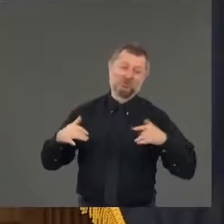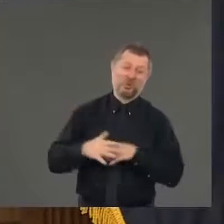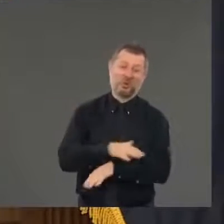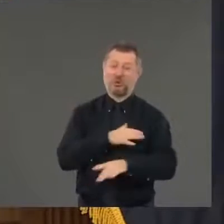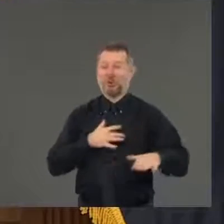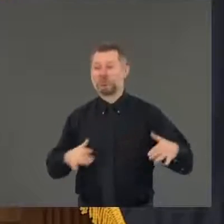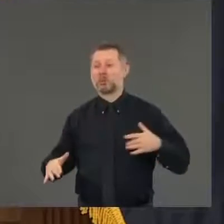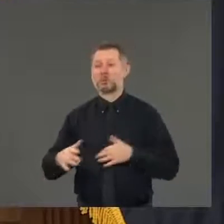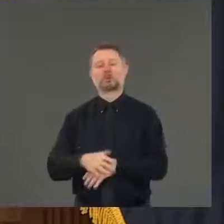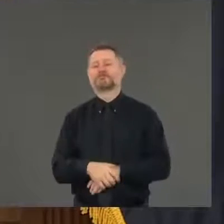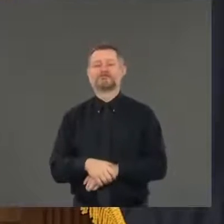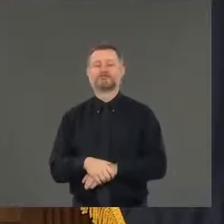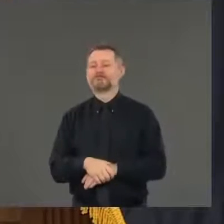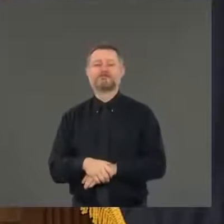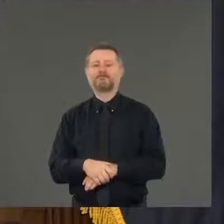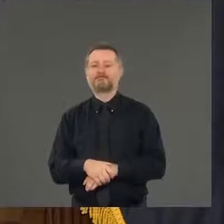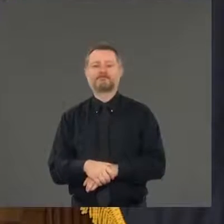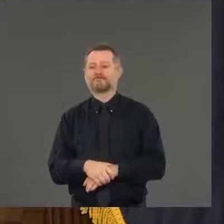that's